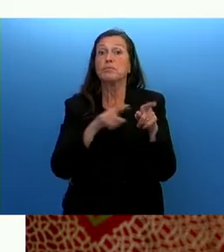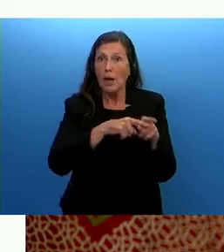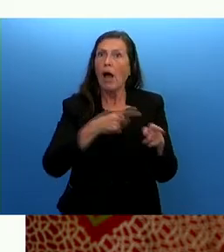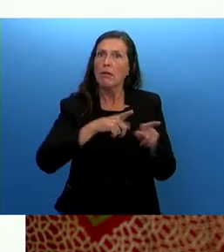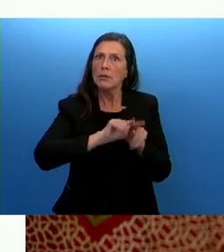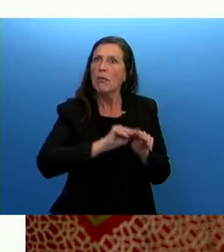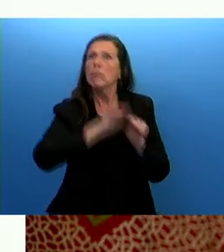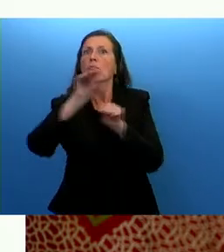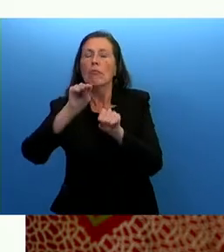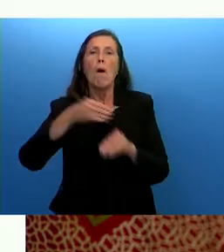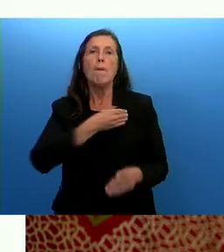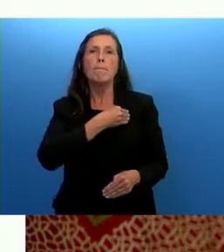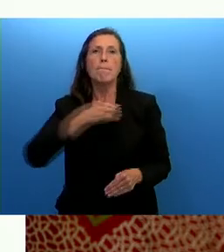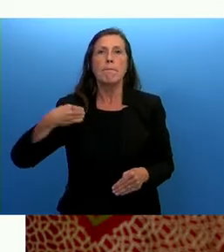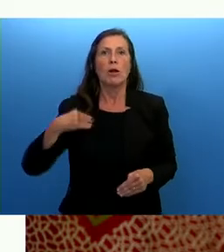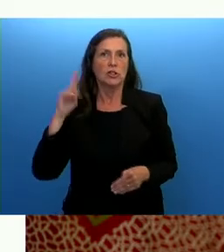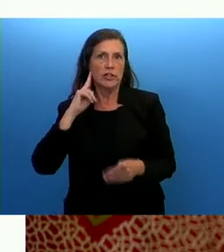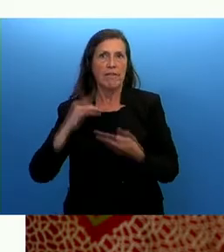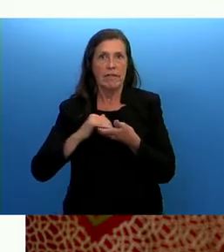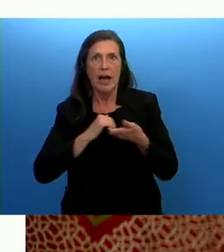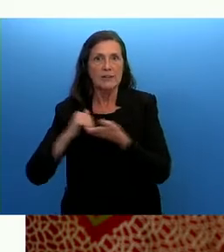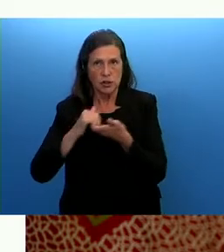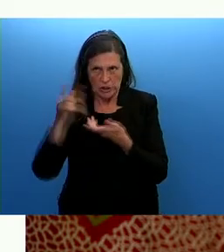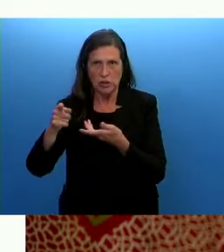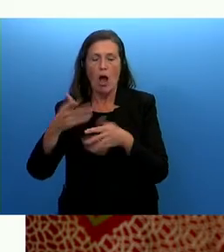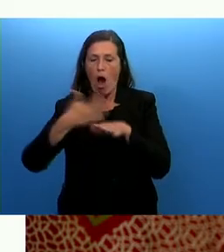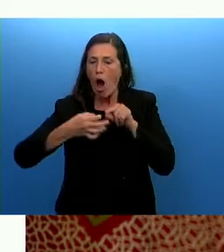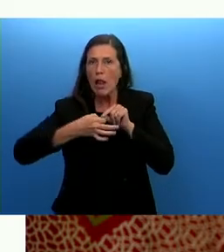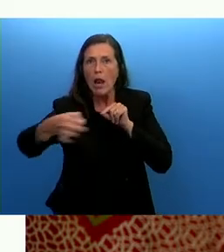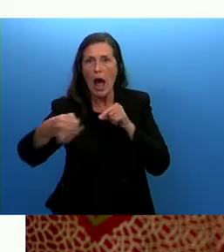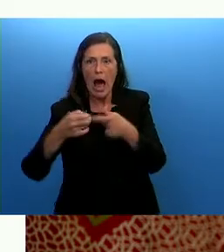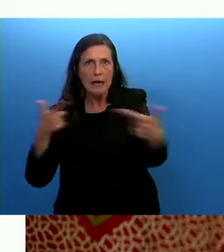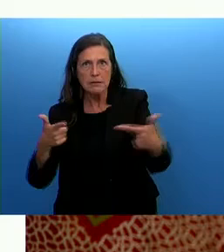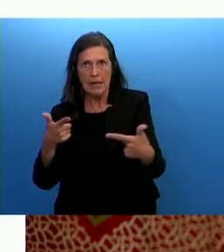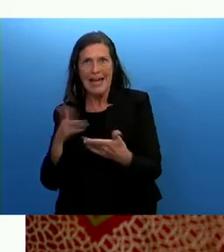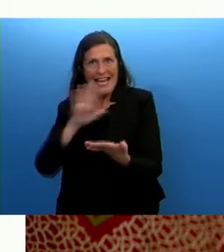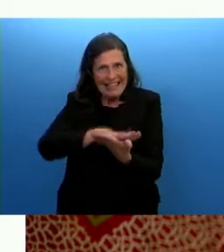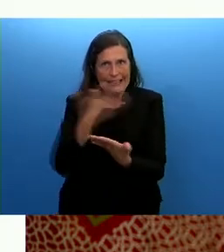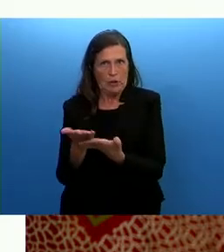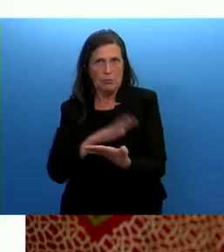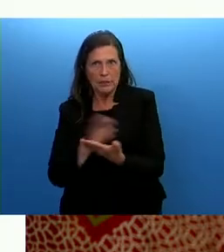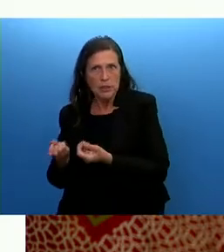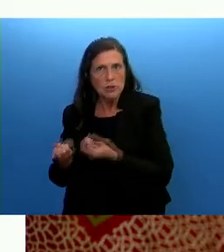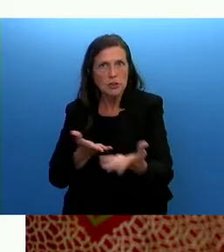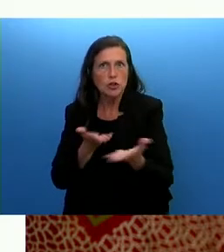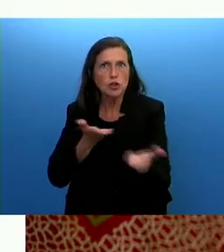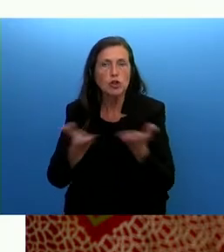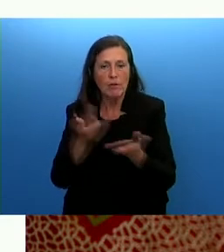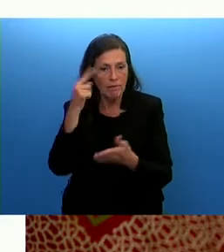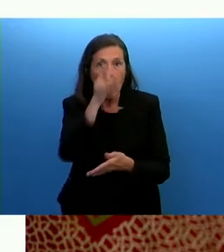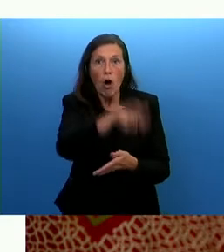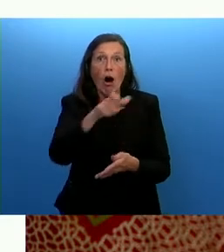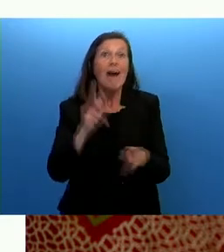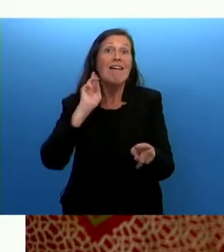Deaf, which developed an online interpretation service for Ukrainians fleeing and seeking protection, or they produced a